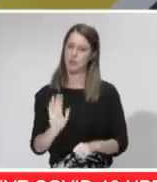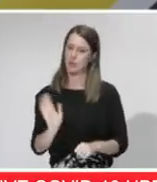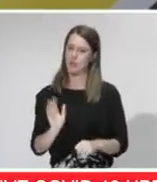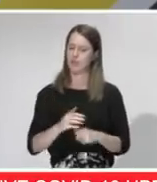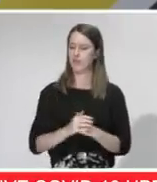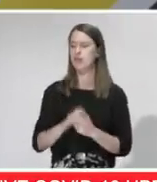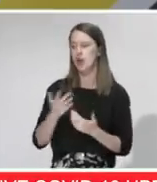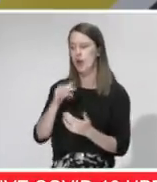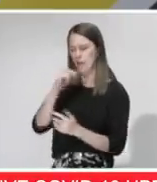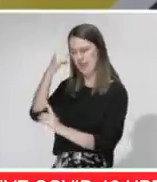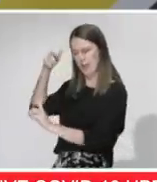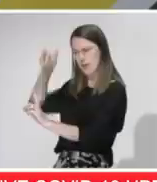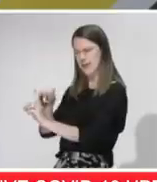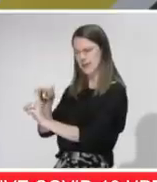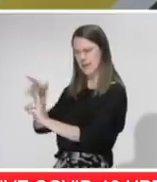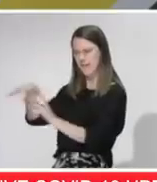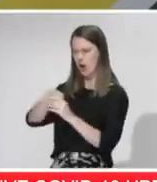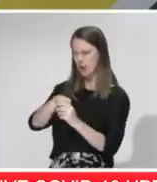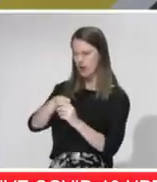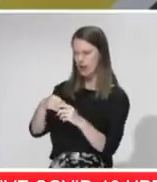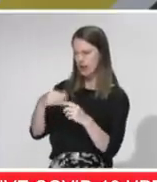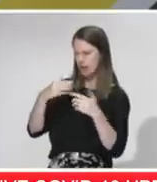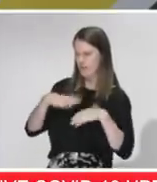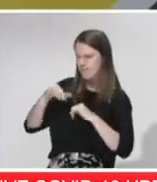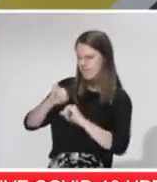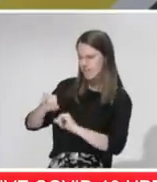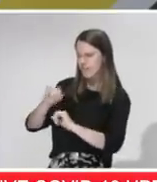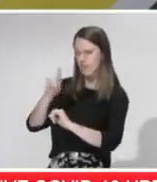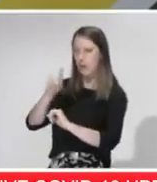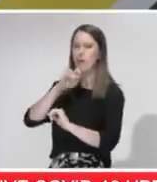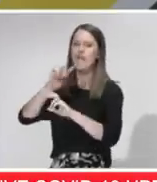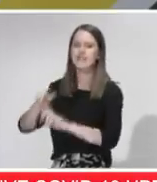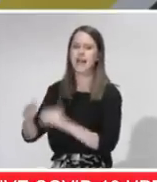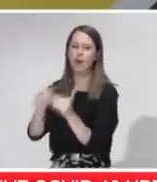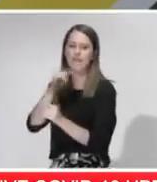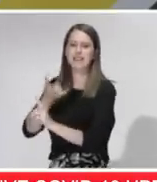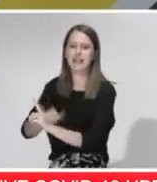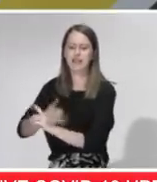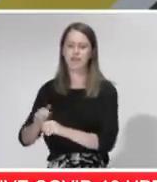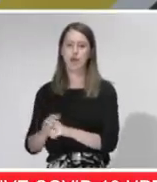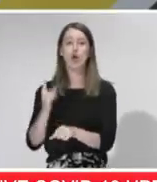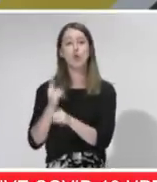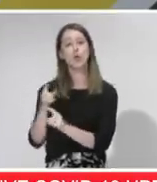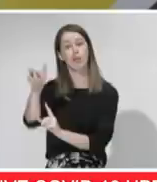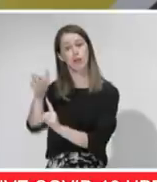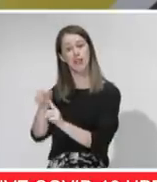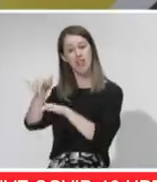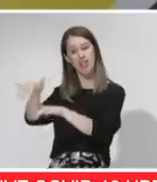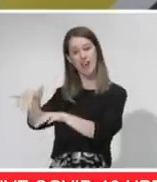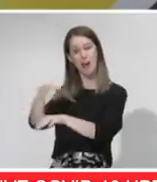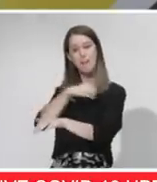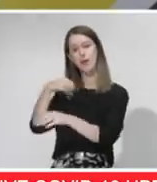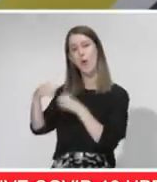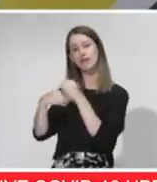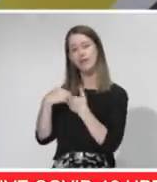for investigating staff with any symptoms and or testing. And I've just spoken with the Medical Officer of Health down there, and they will be